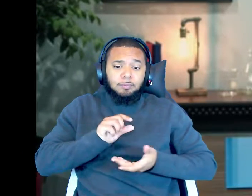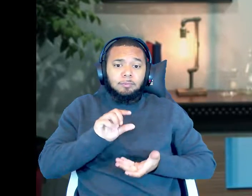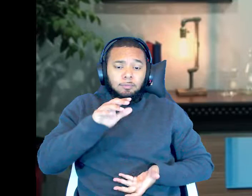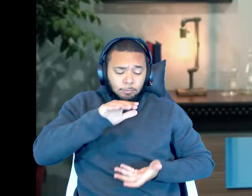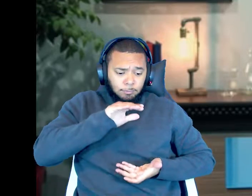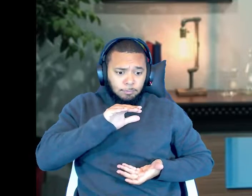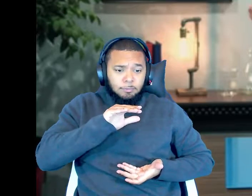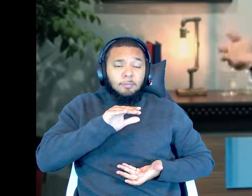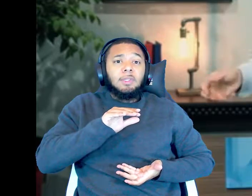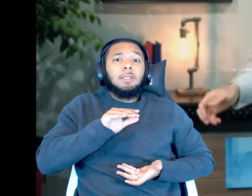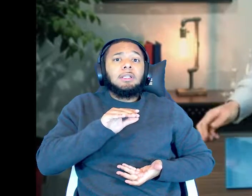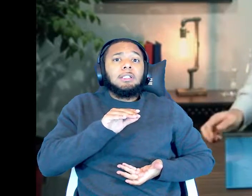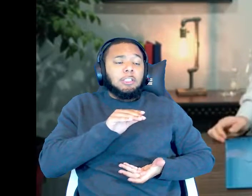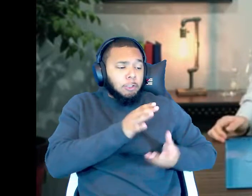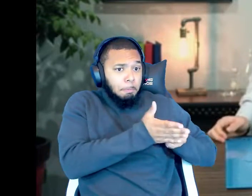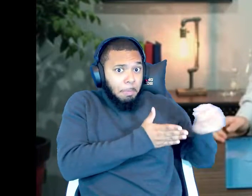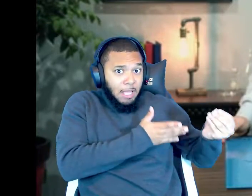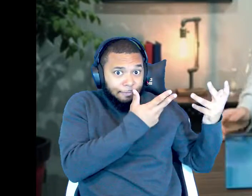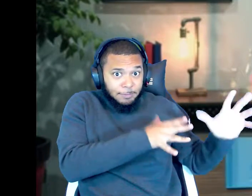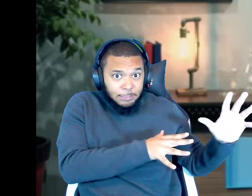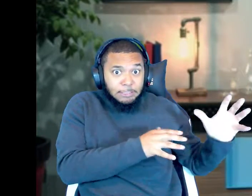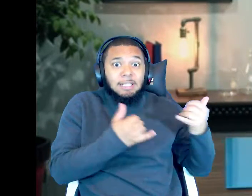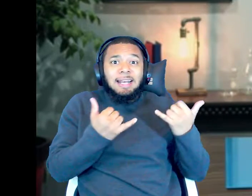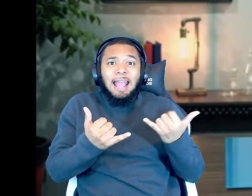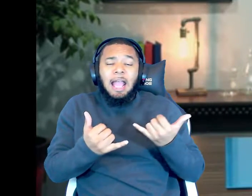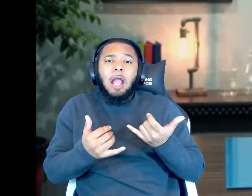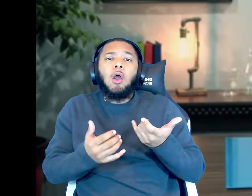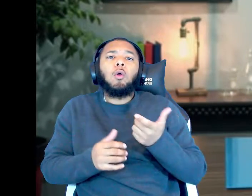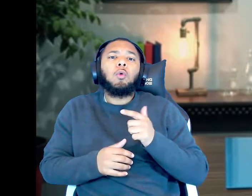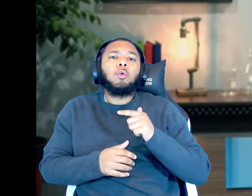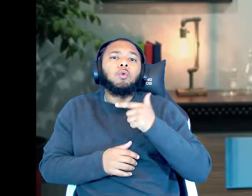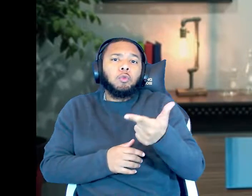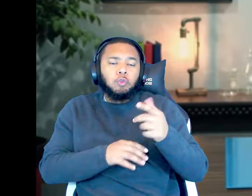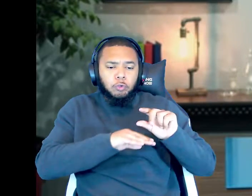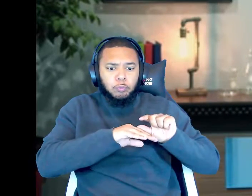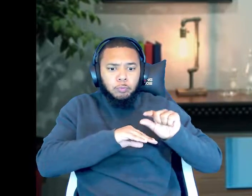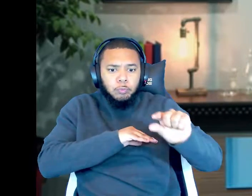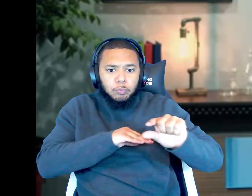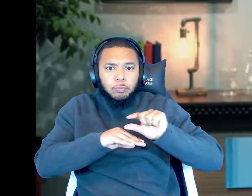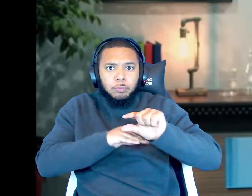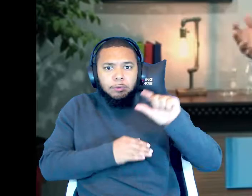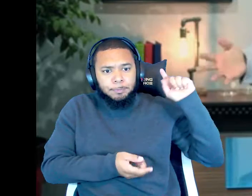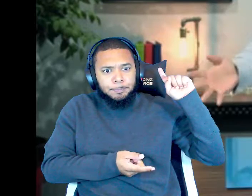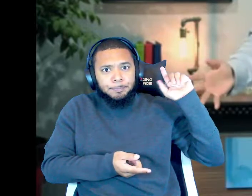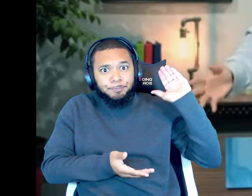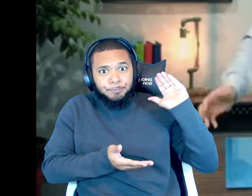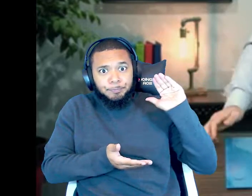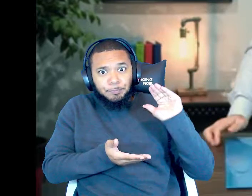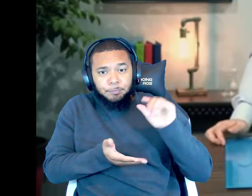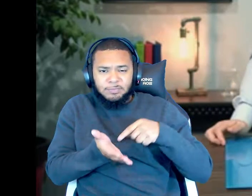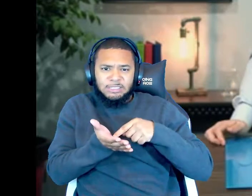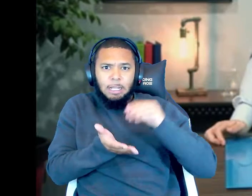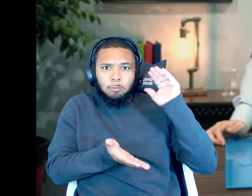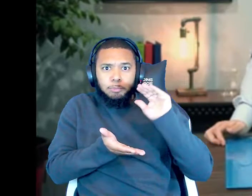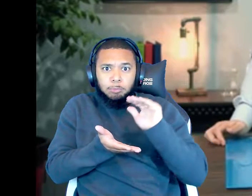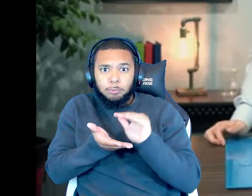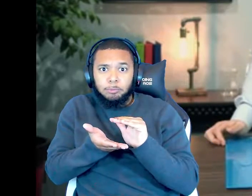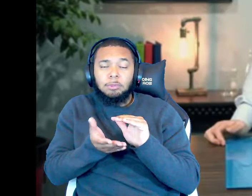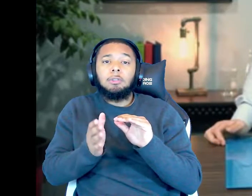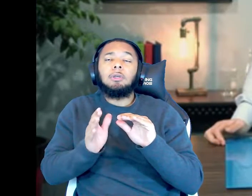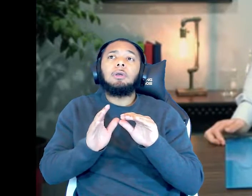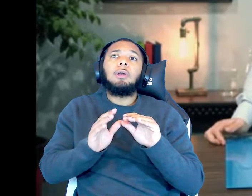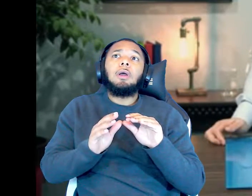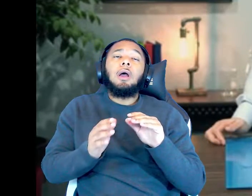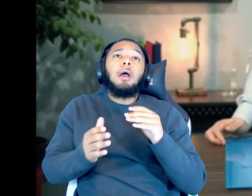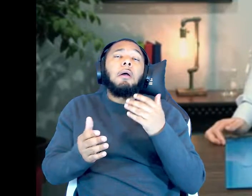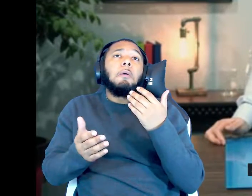of months until you've paid back your lender. Examples of this could be computers. So for example,